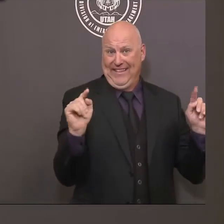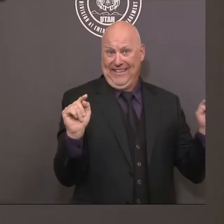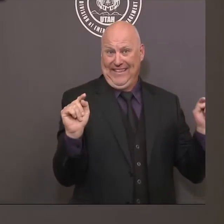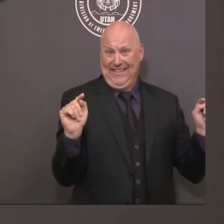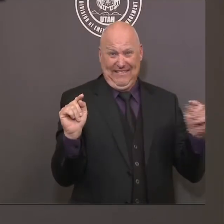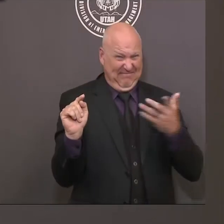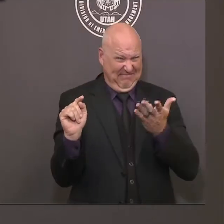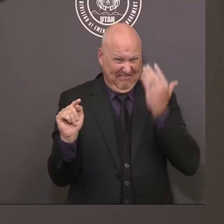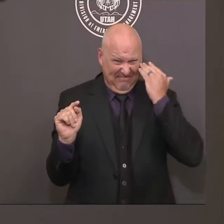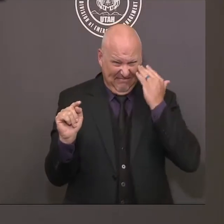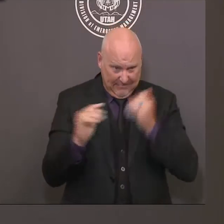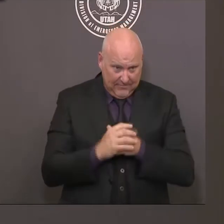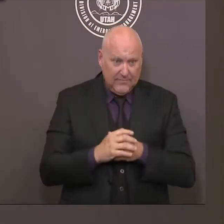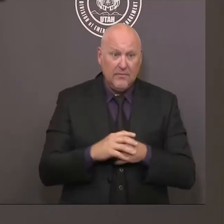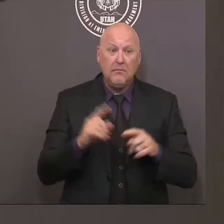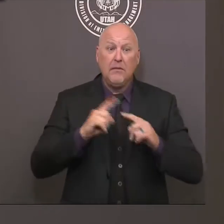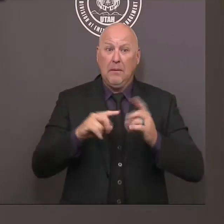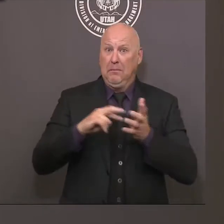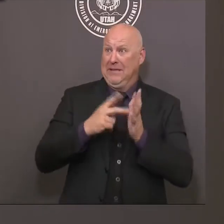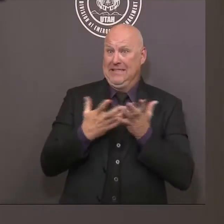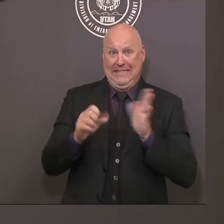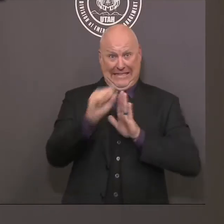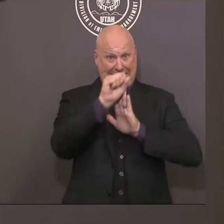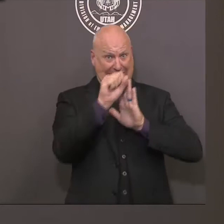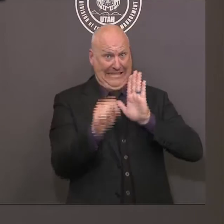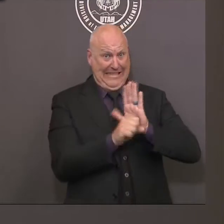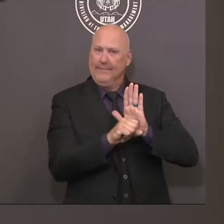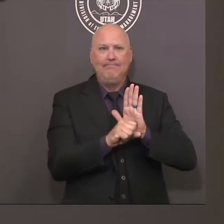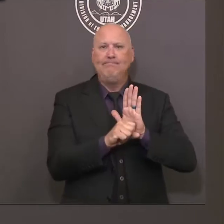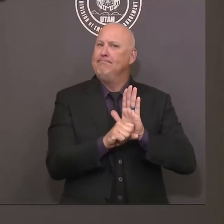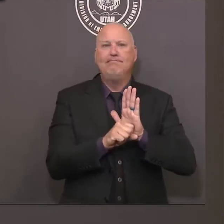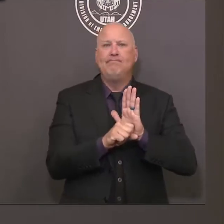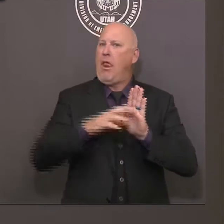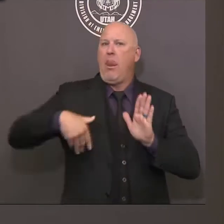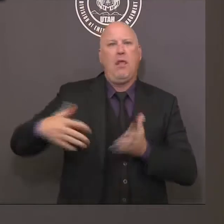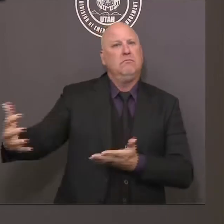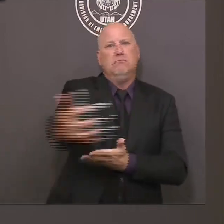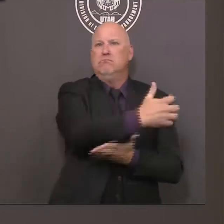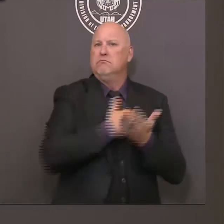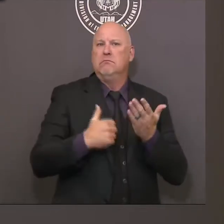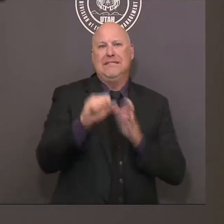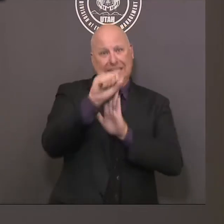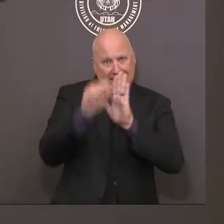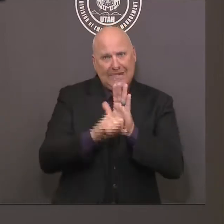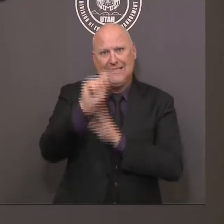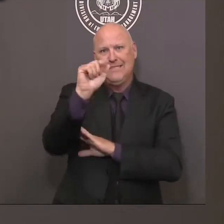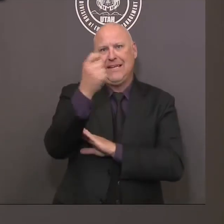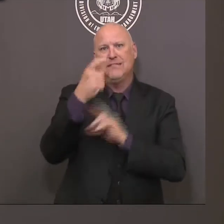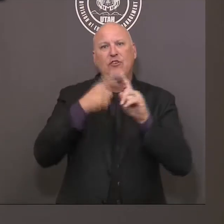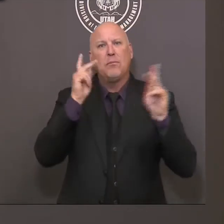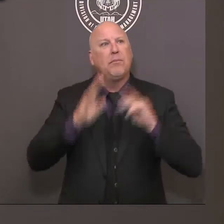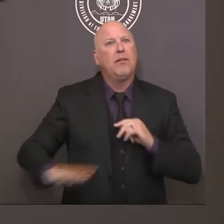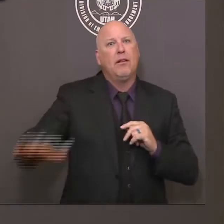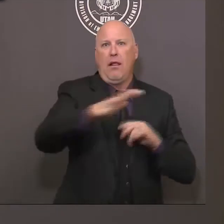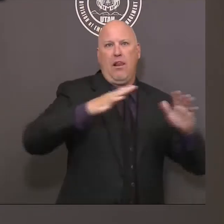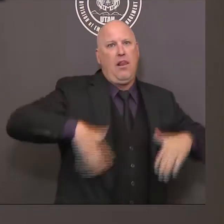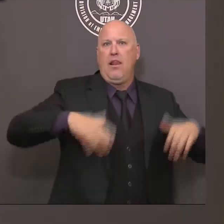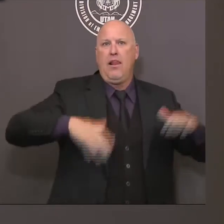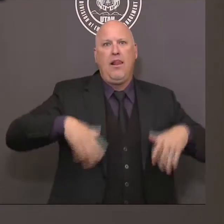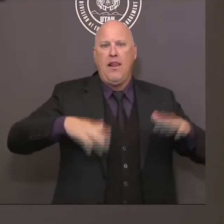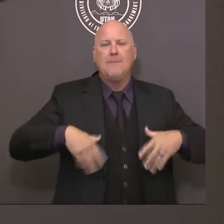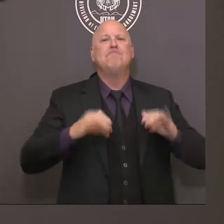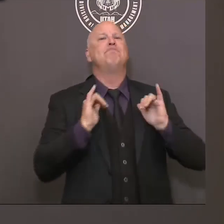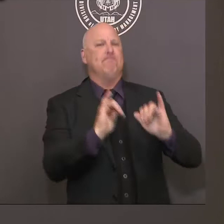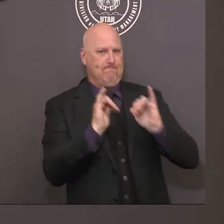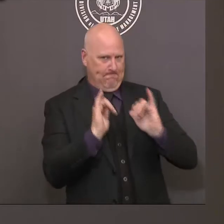reduced, and actually deal with some of the structural items, because we're going to balance our budget June 30th. We do it every year, and we're going